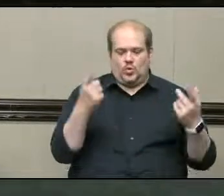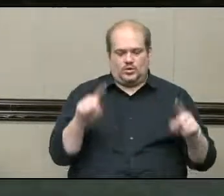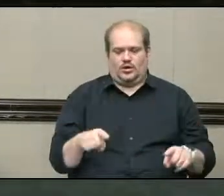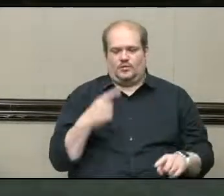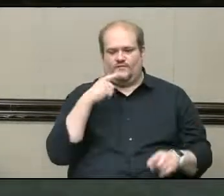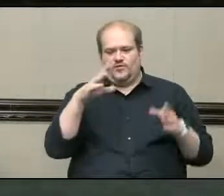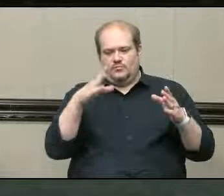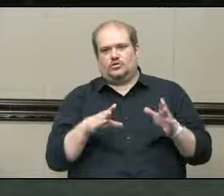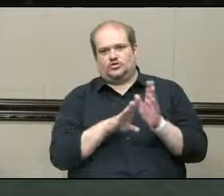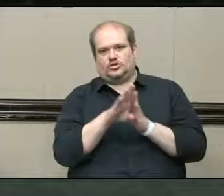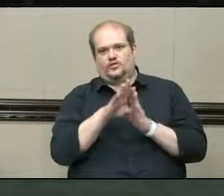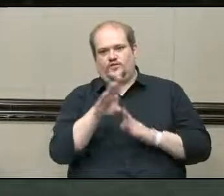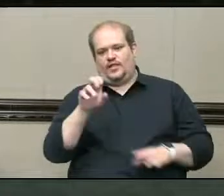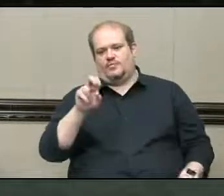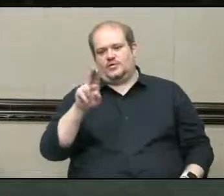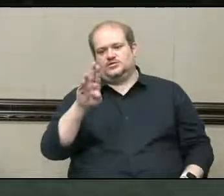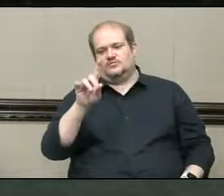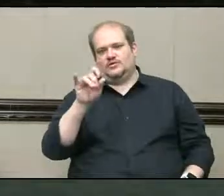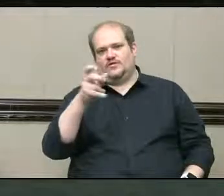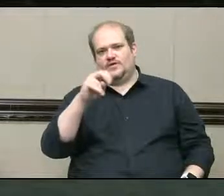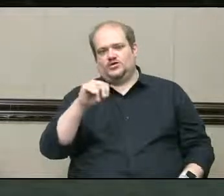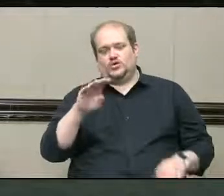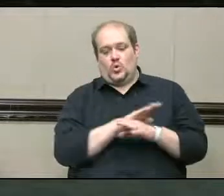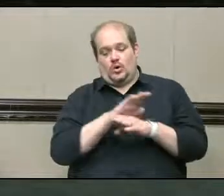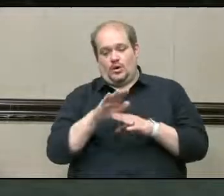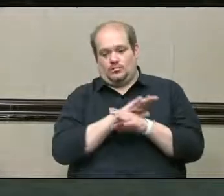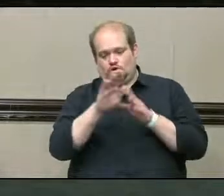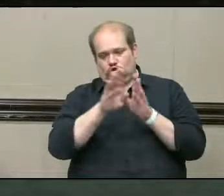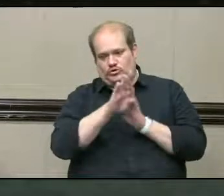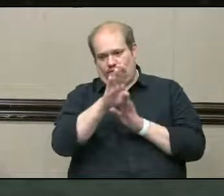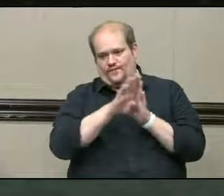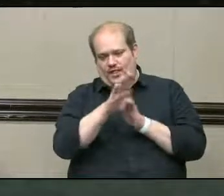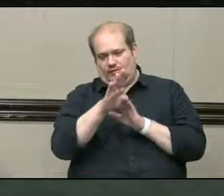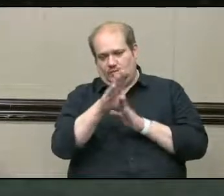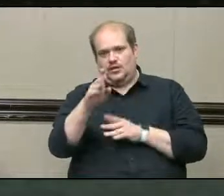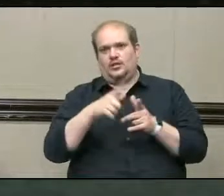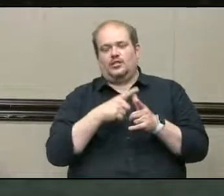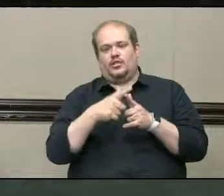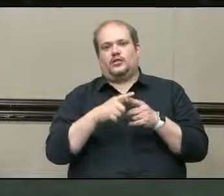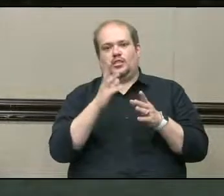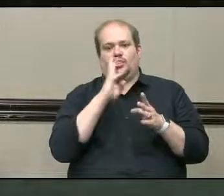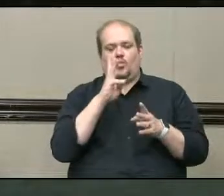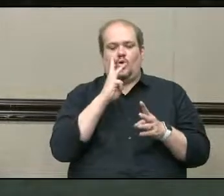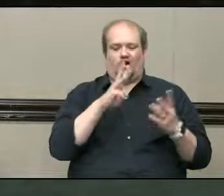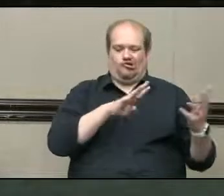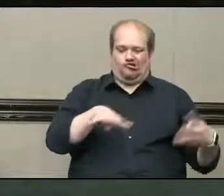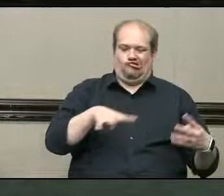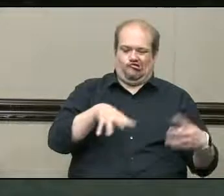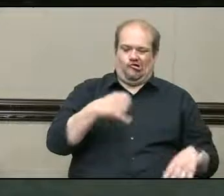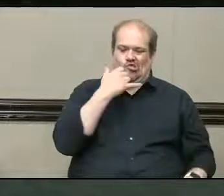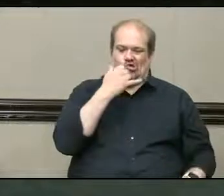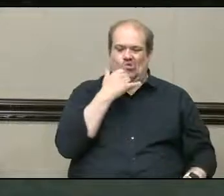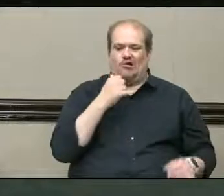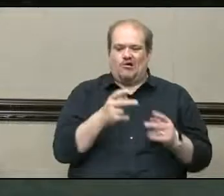is for someone to develop a subdivision or a commercial development where they have a layout of lots and